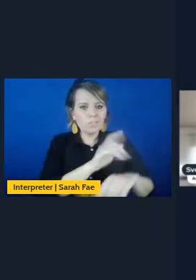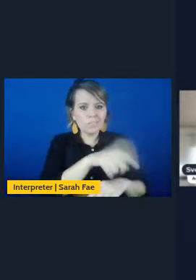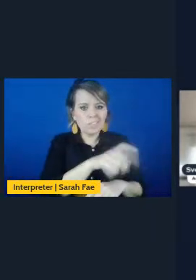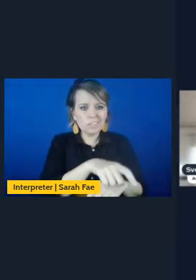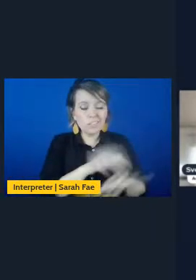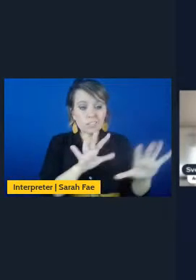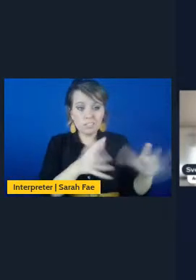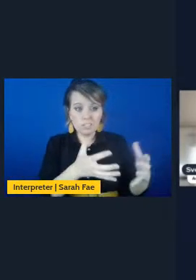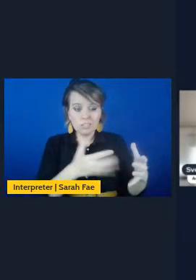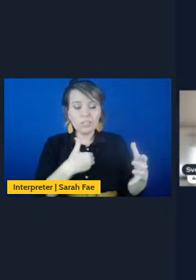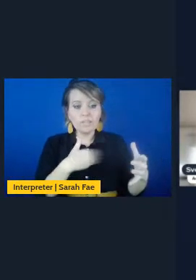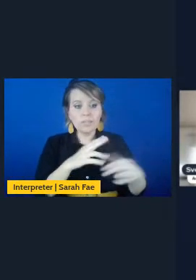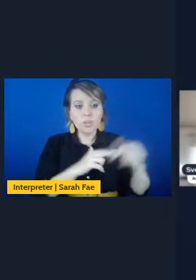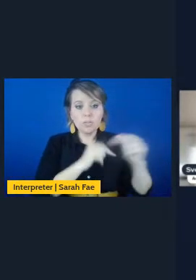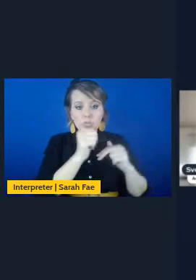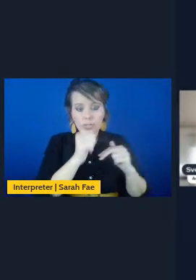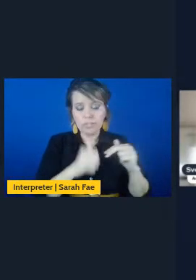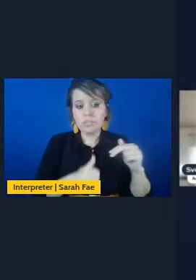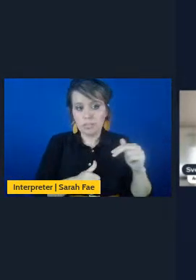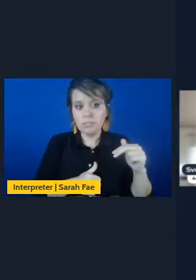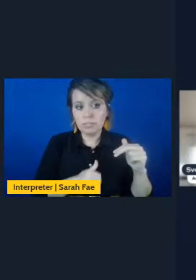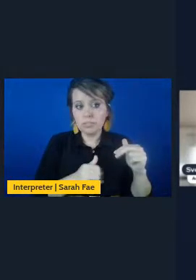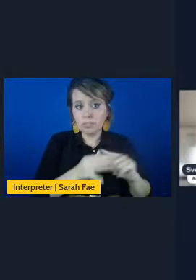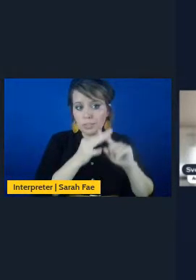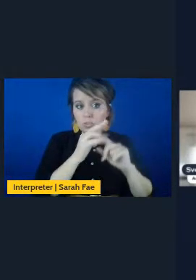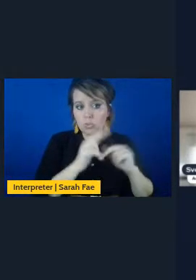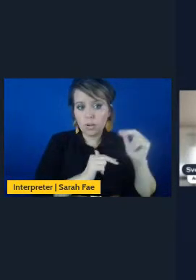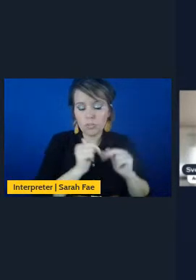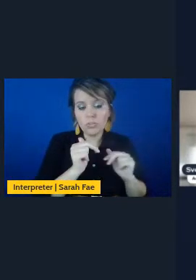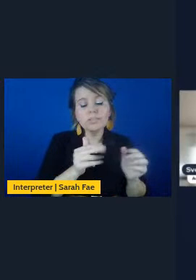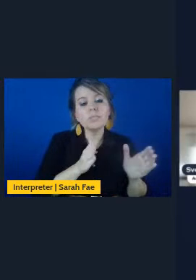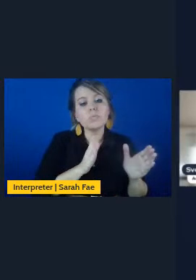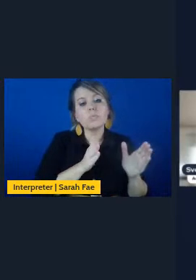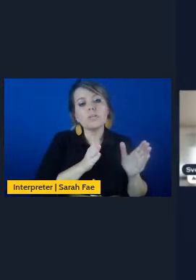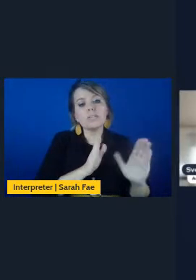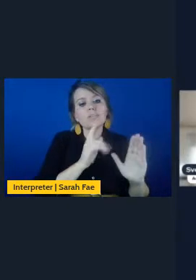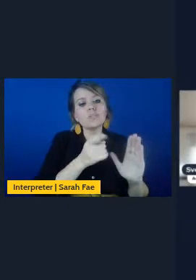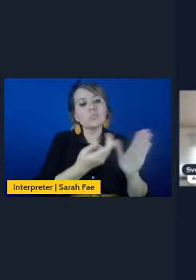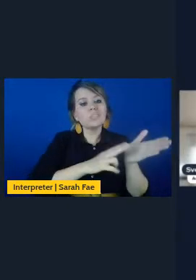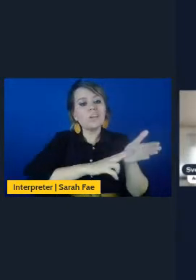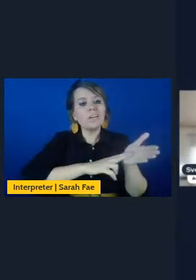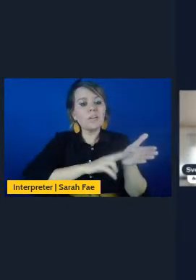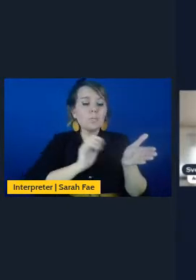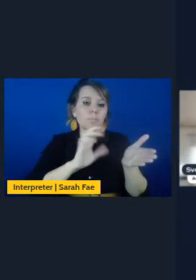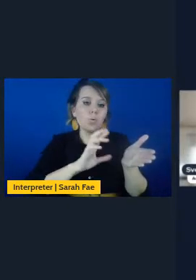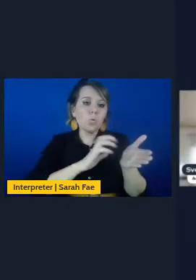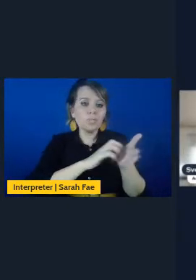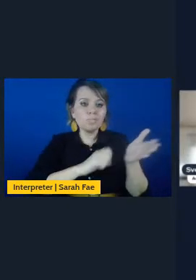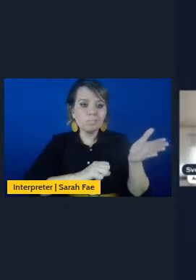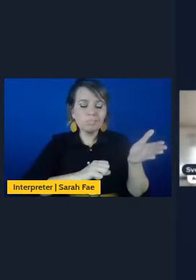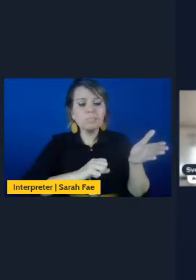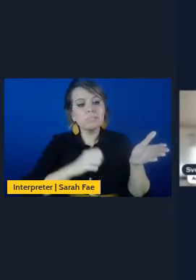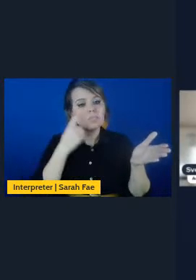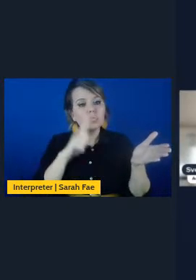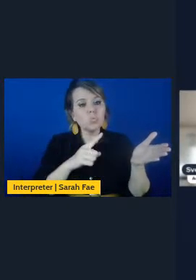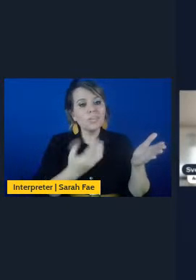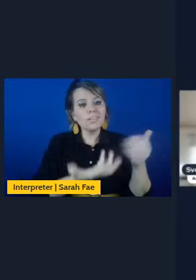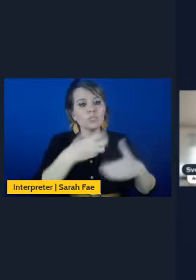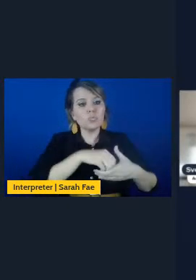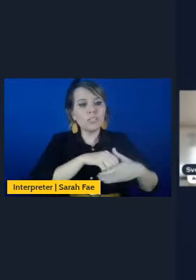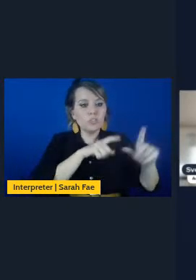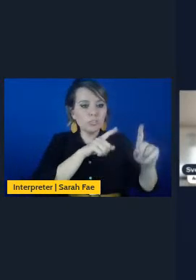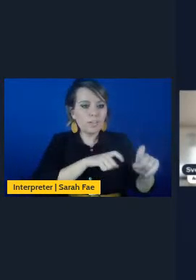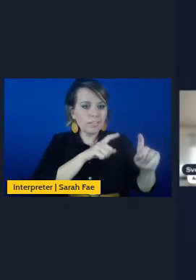is called the integ-test construct, which allows you to sign up your stacks for integration testing